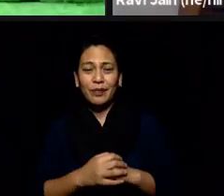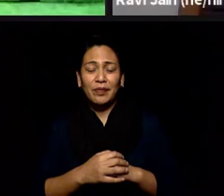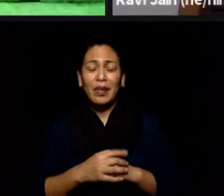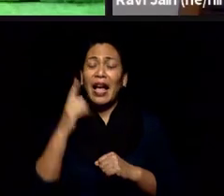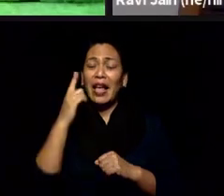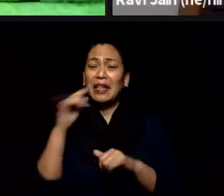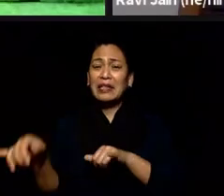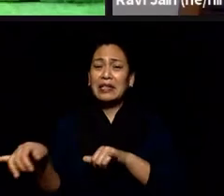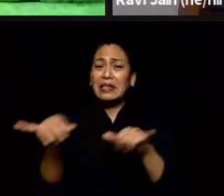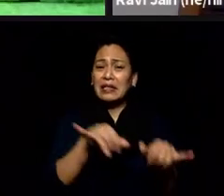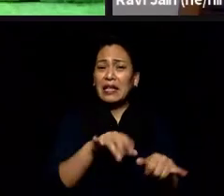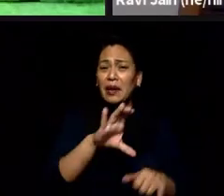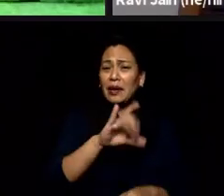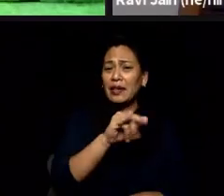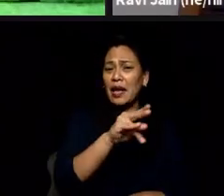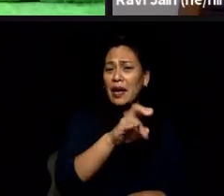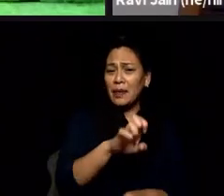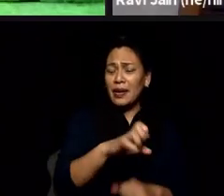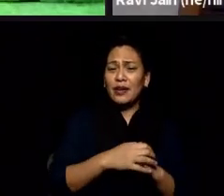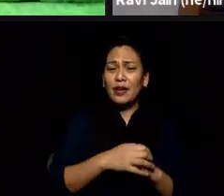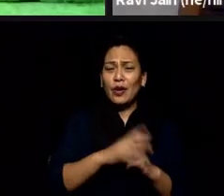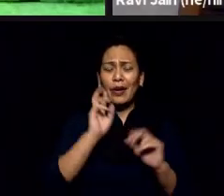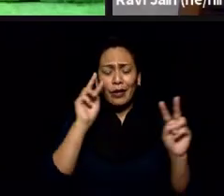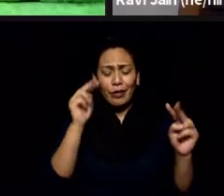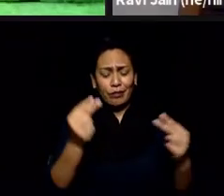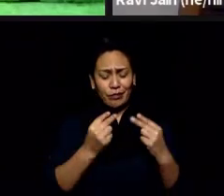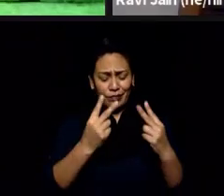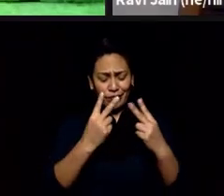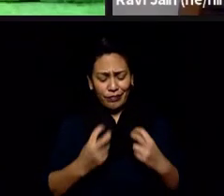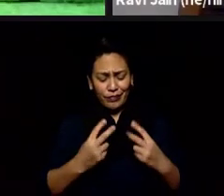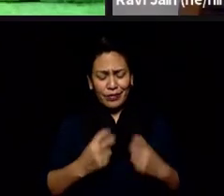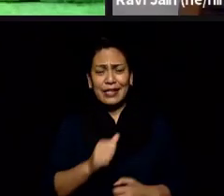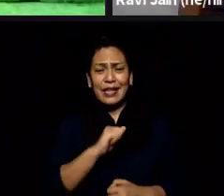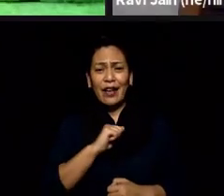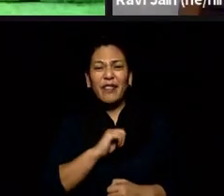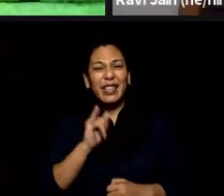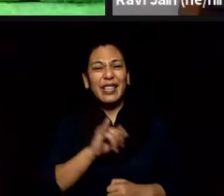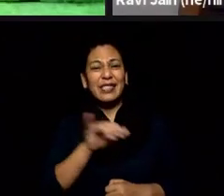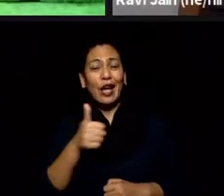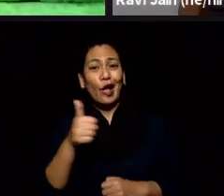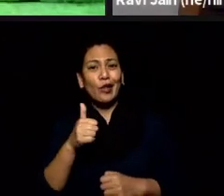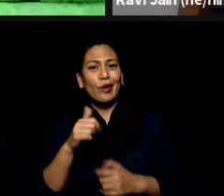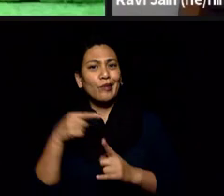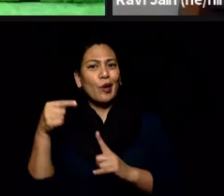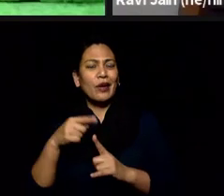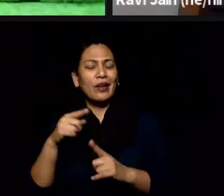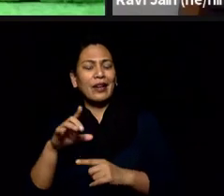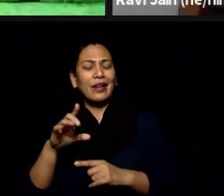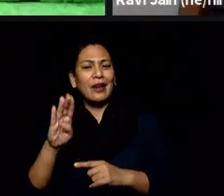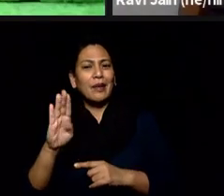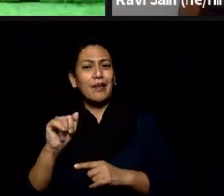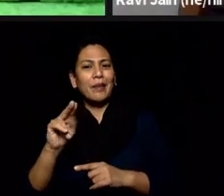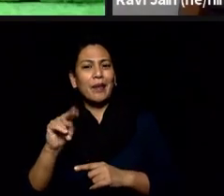Like, we have to face ourselves. That was the other thing about BAMP. Or working with David Suzuki, you know,